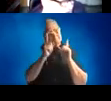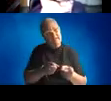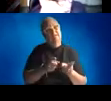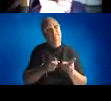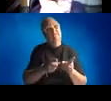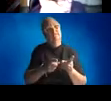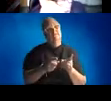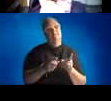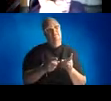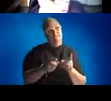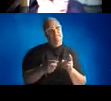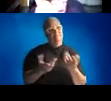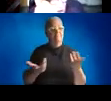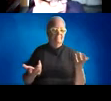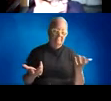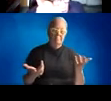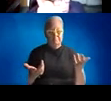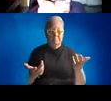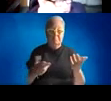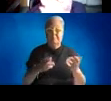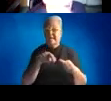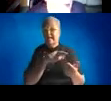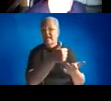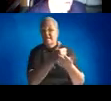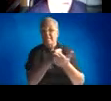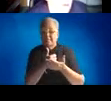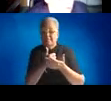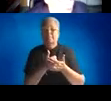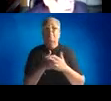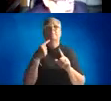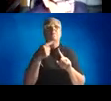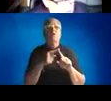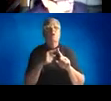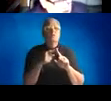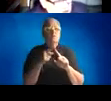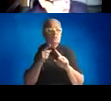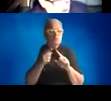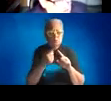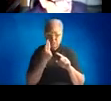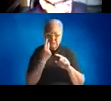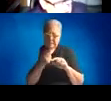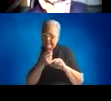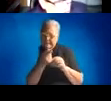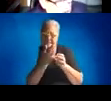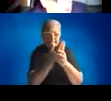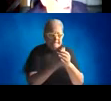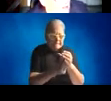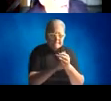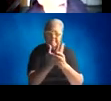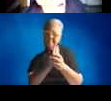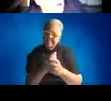data in that way. We can also contribute to filling the gaps. And there are several ways that DPOs can fill the gaps. First of all, we